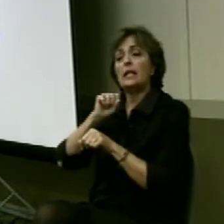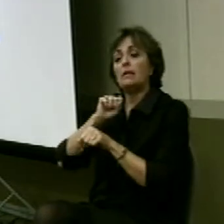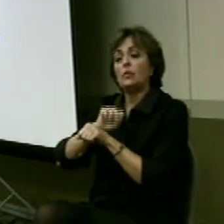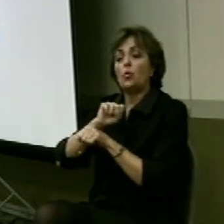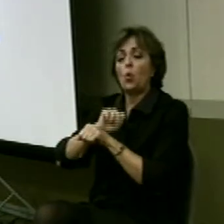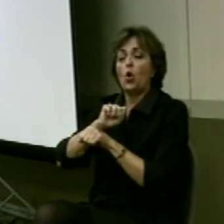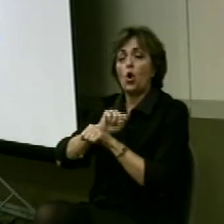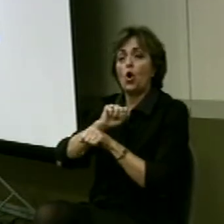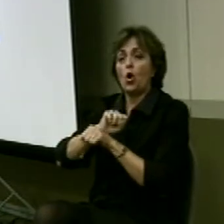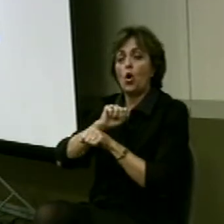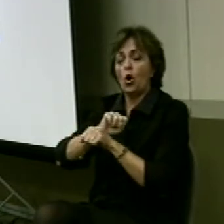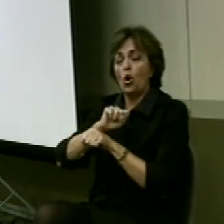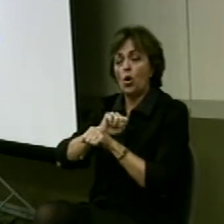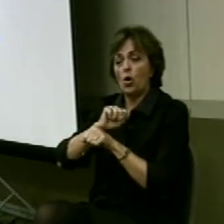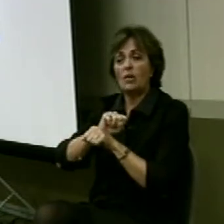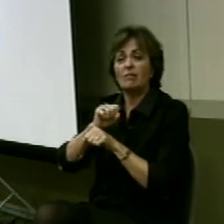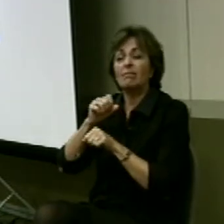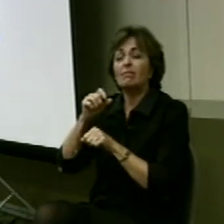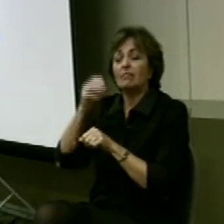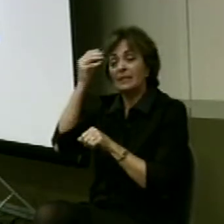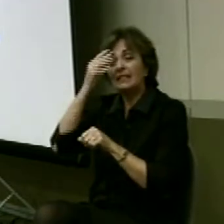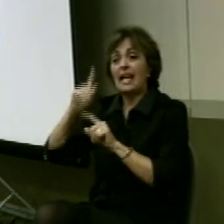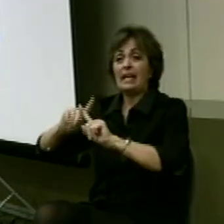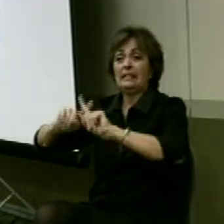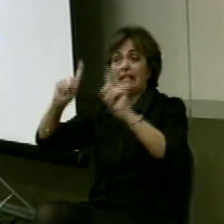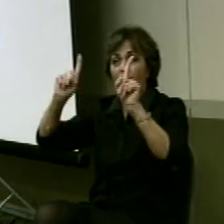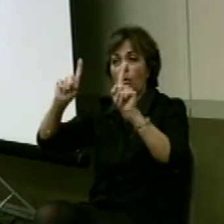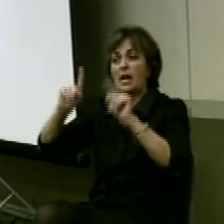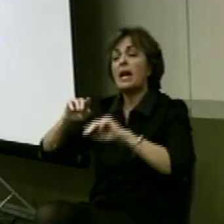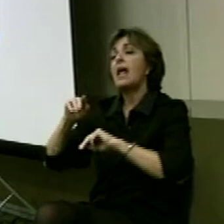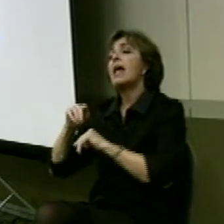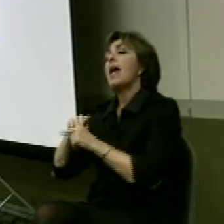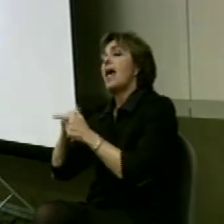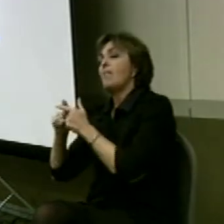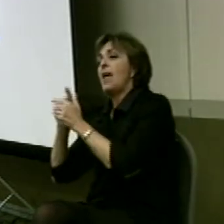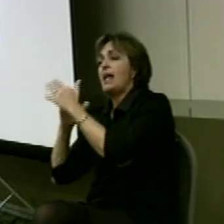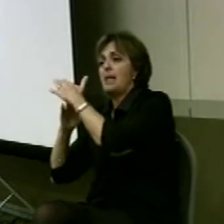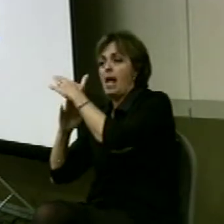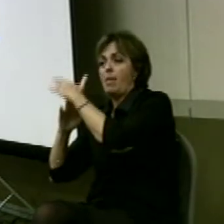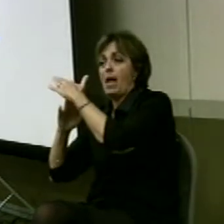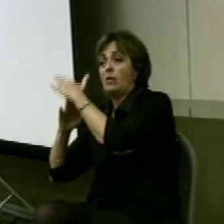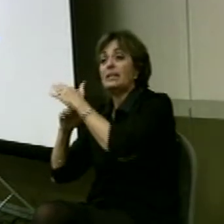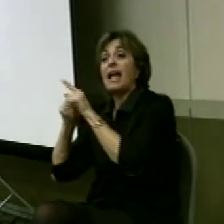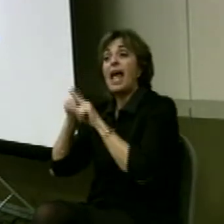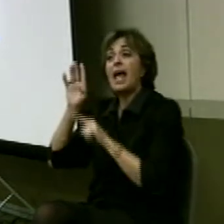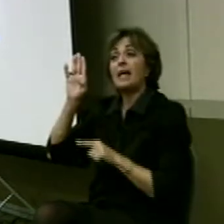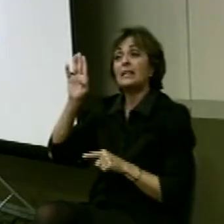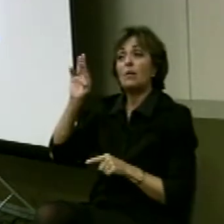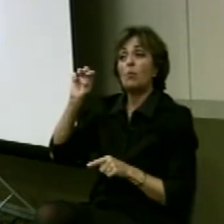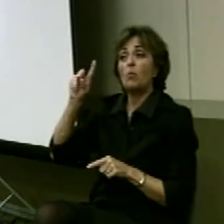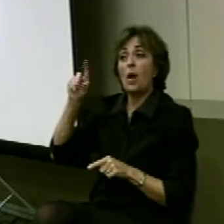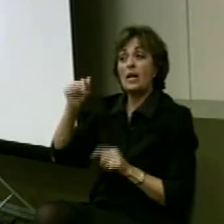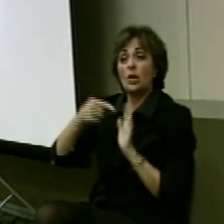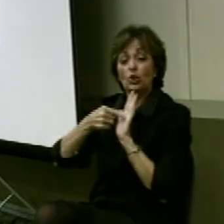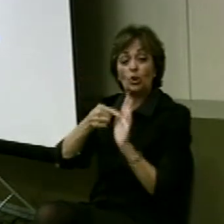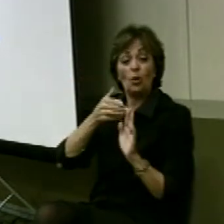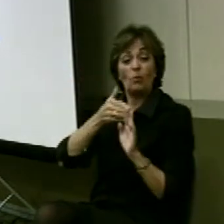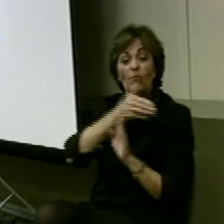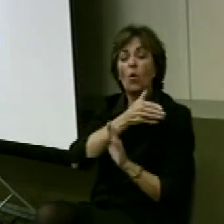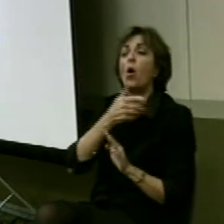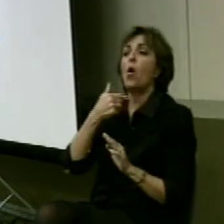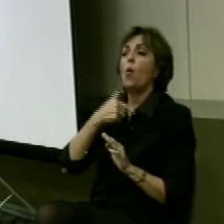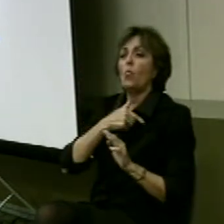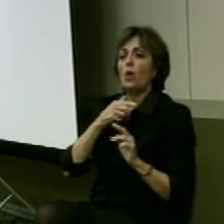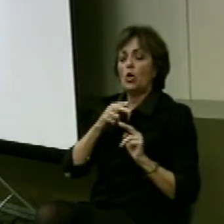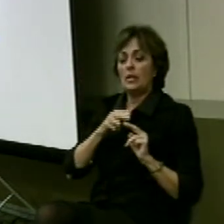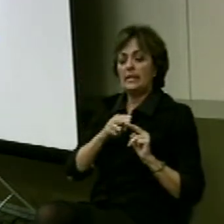then refusal to work positively, so saying the different, and then finally the timeouts. And you see that, as Brenda showed it